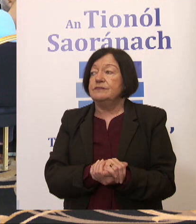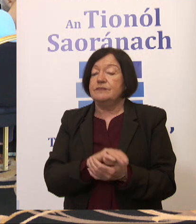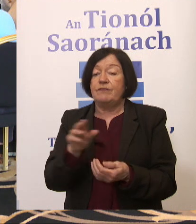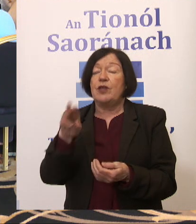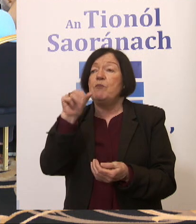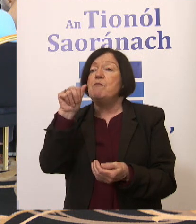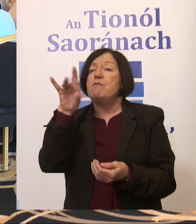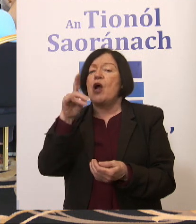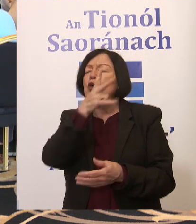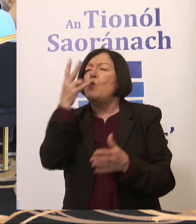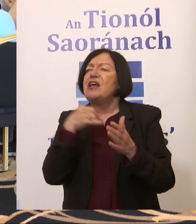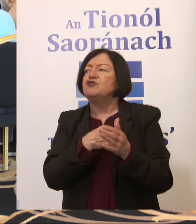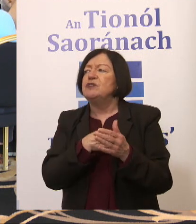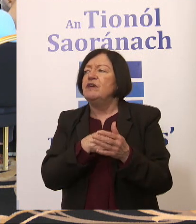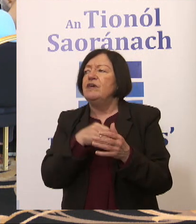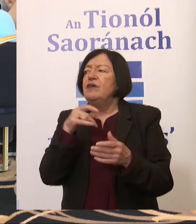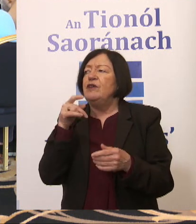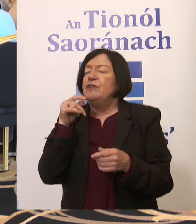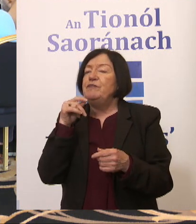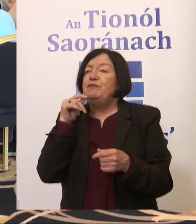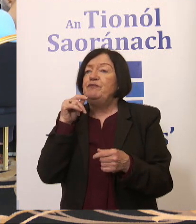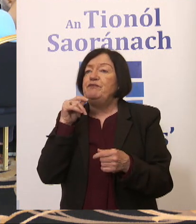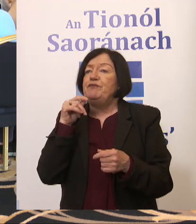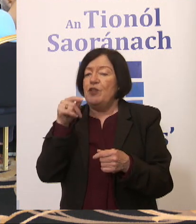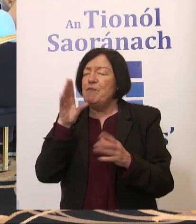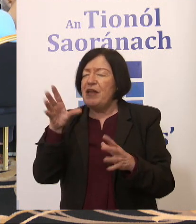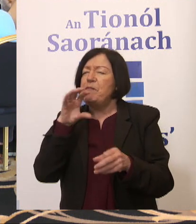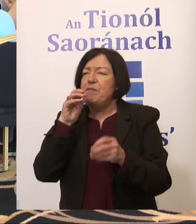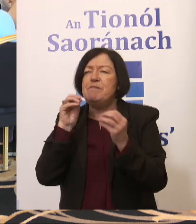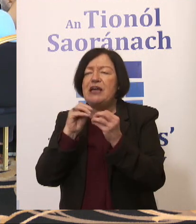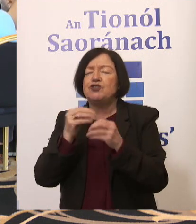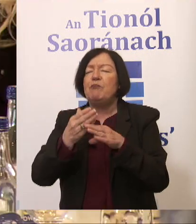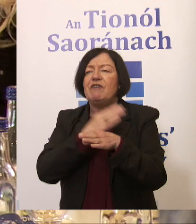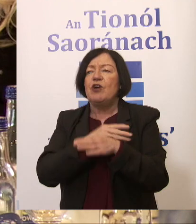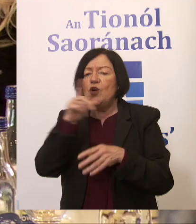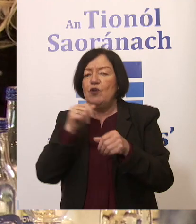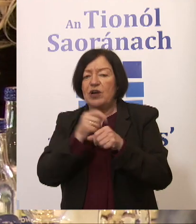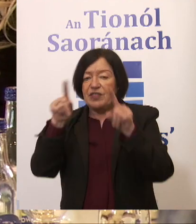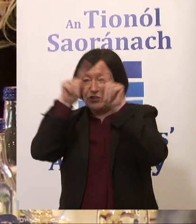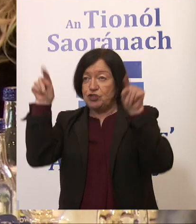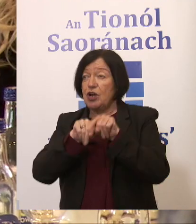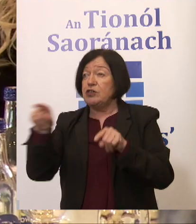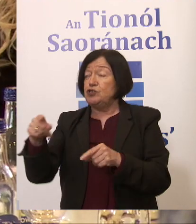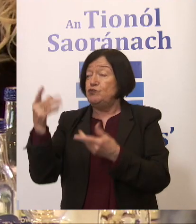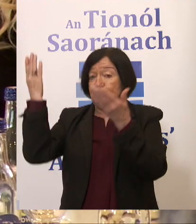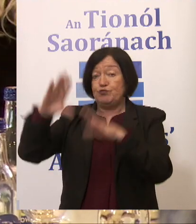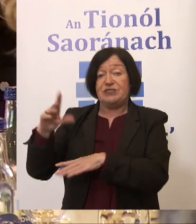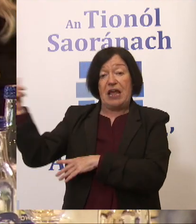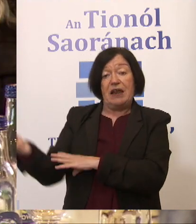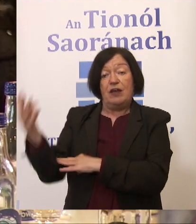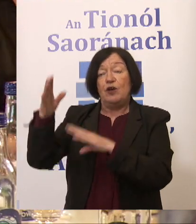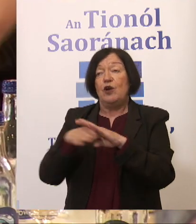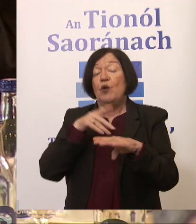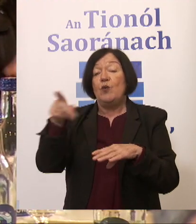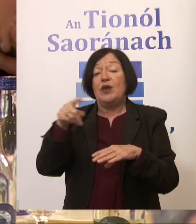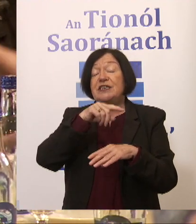Mark, question, you've probably covered a good bit of it already, but when we looked at the chart that you presented with Switzerland